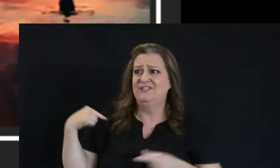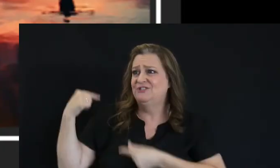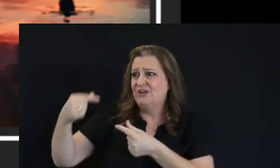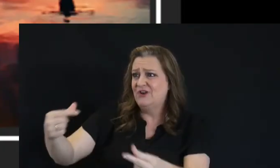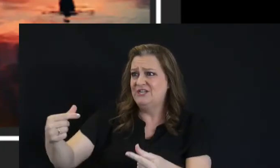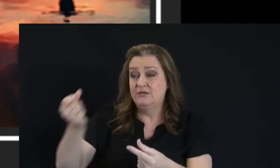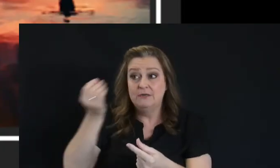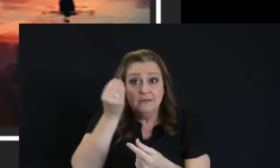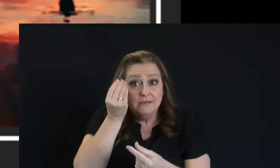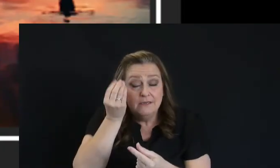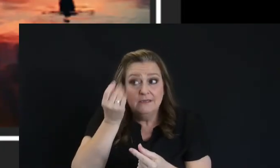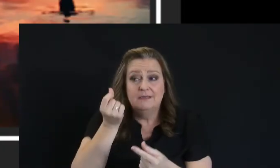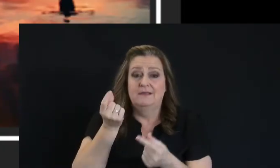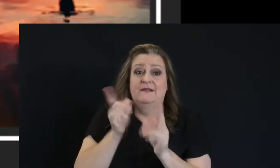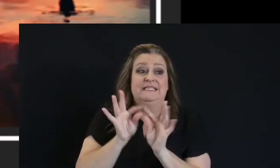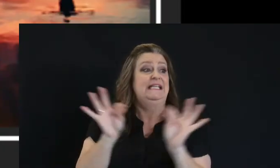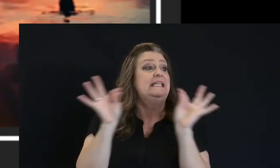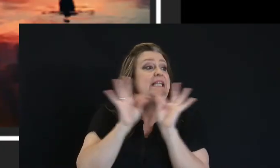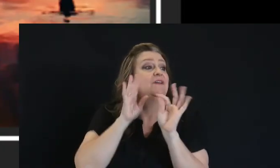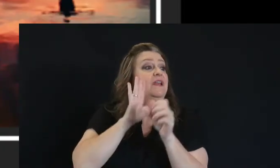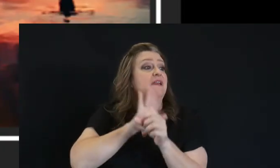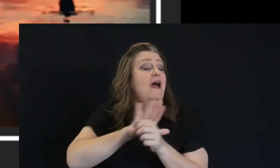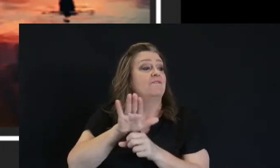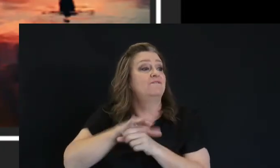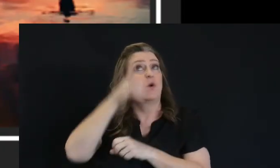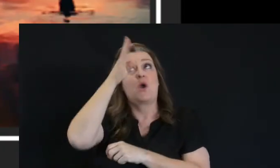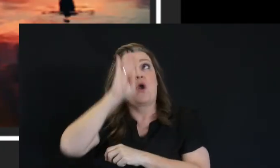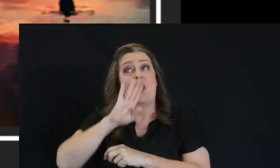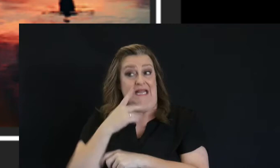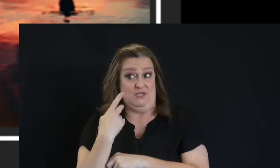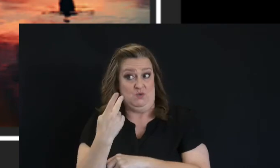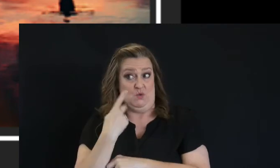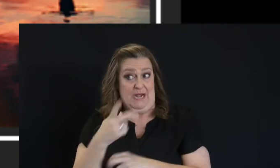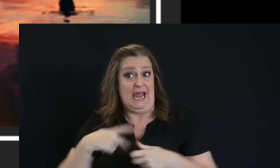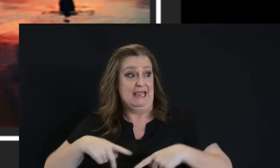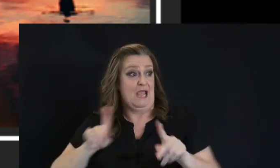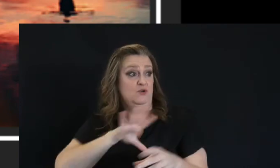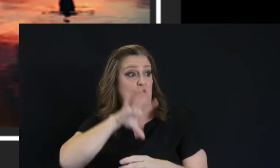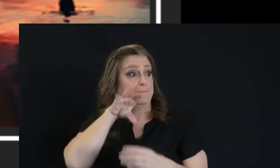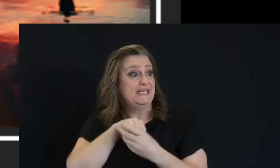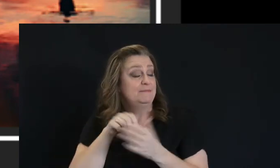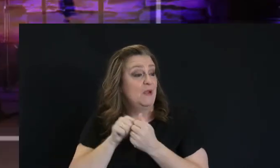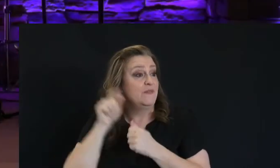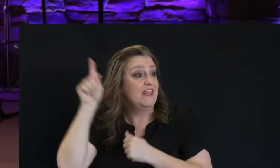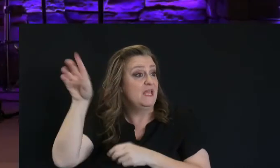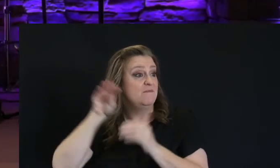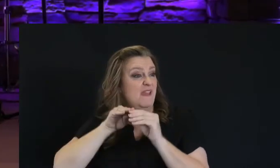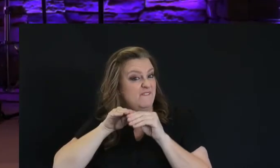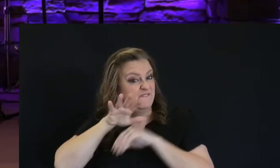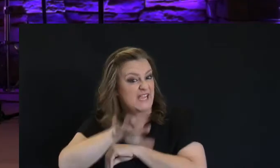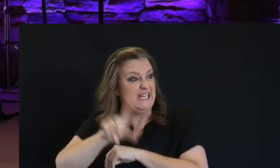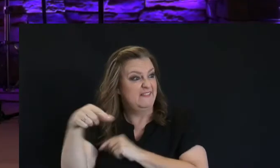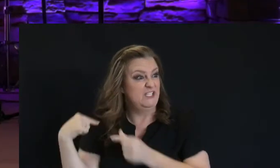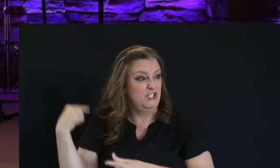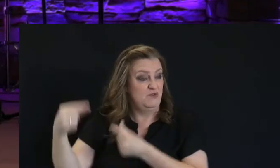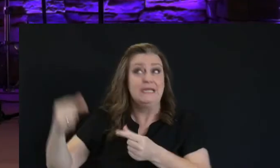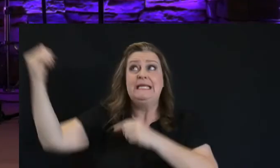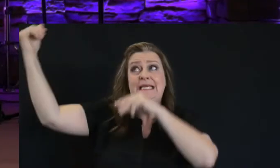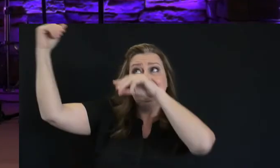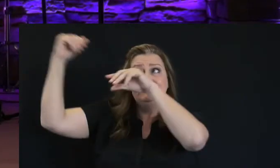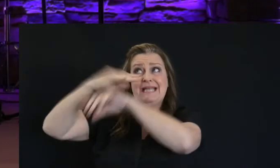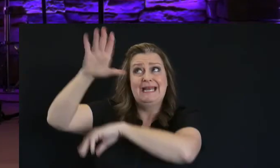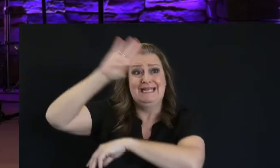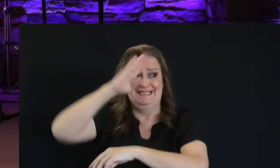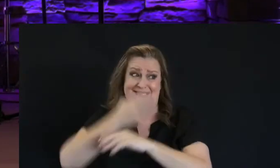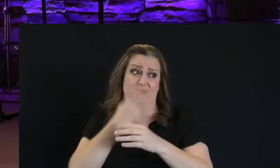significant enough to God that you and I be allowed to participate with him in affecting this generation, that he sent his son to die for us, to give us